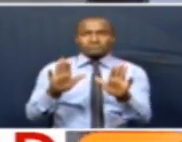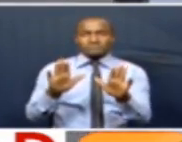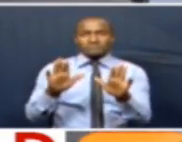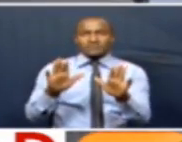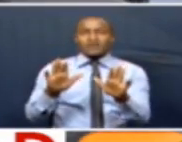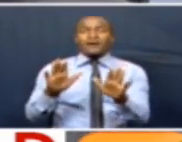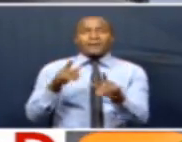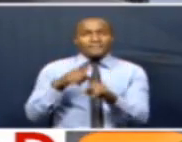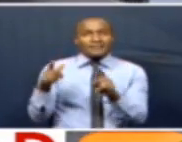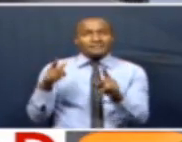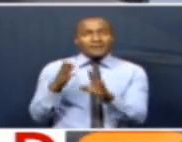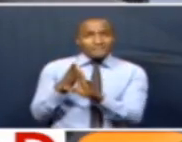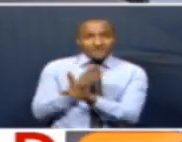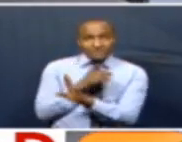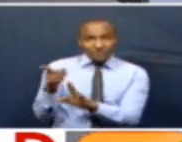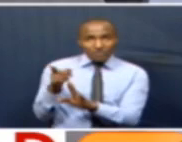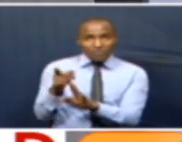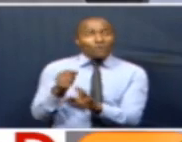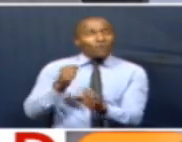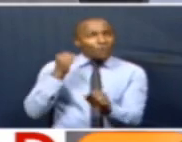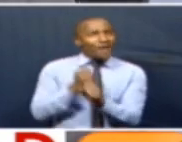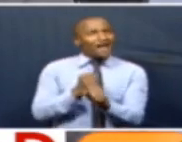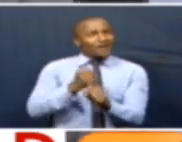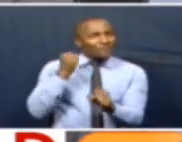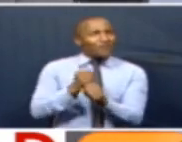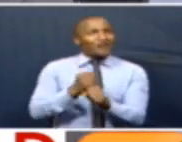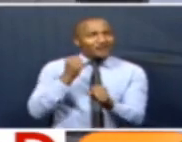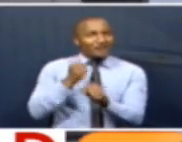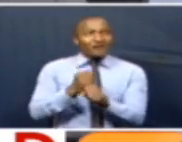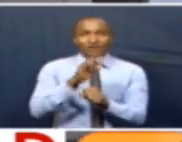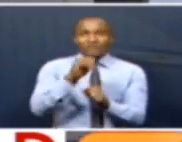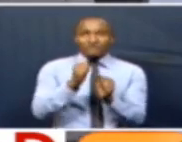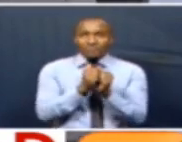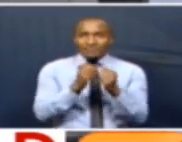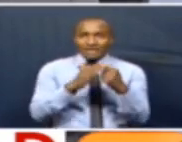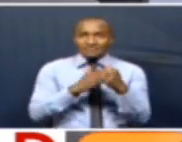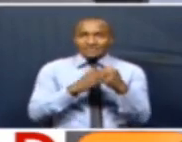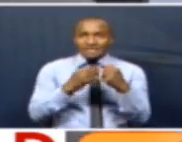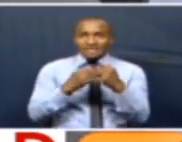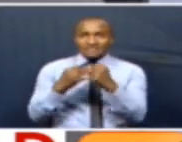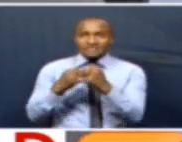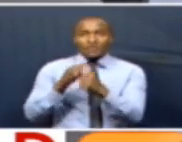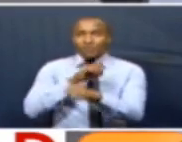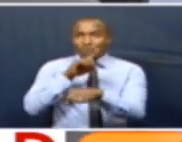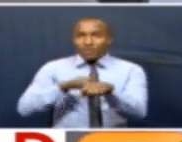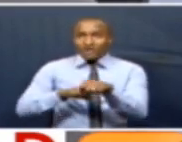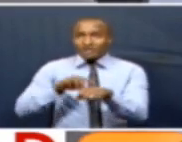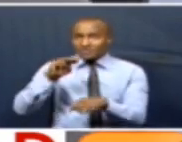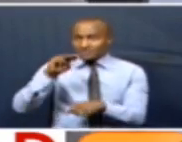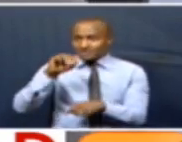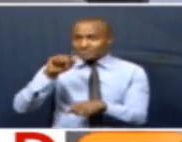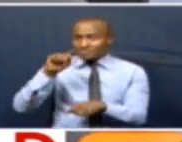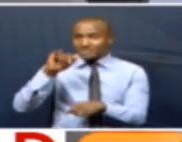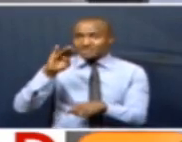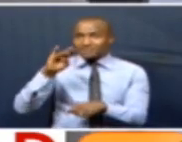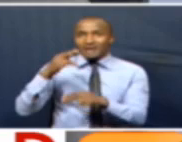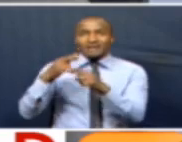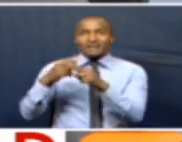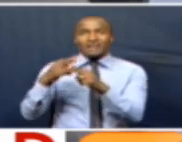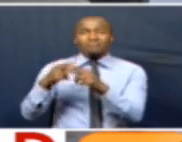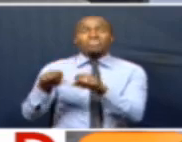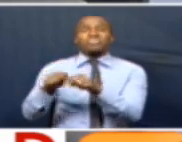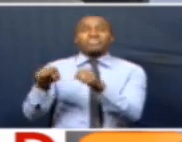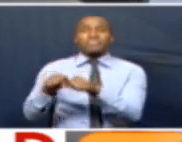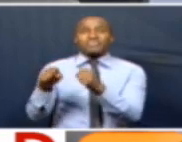of work before then that had gone on. From 1988, when Matiba was disgraced,